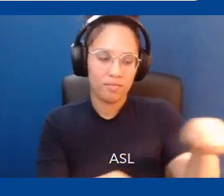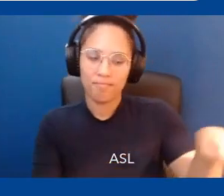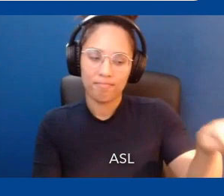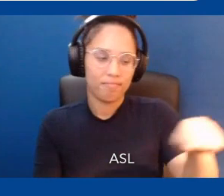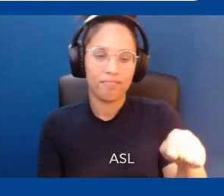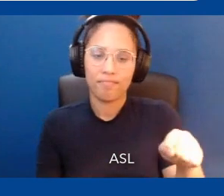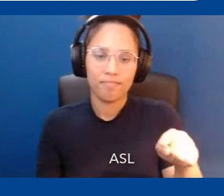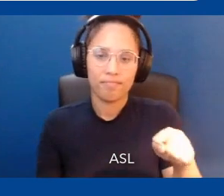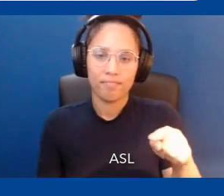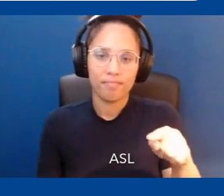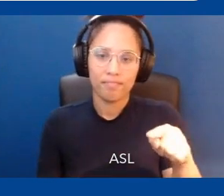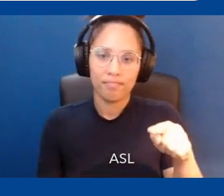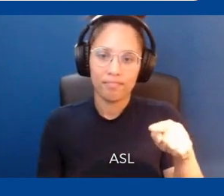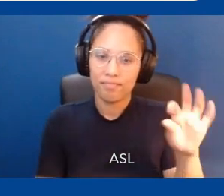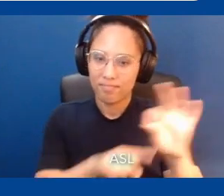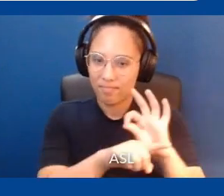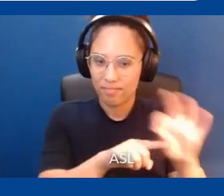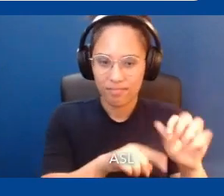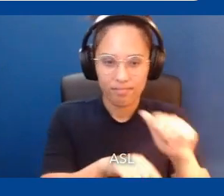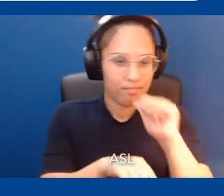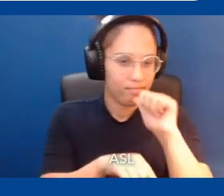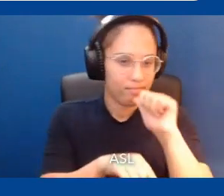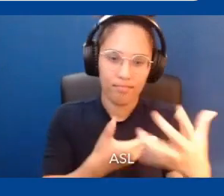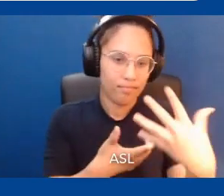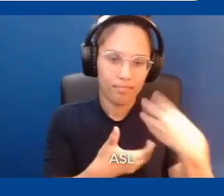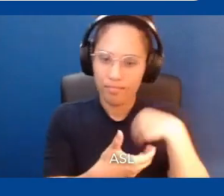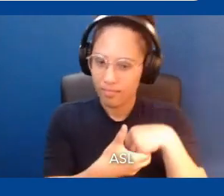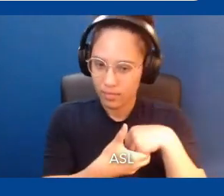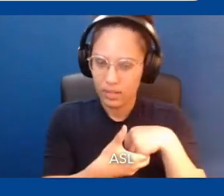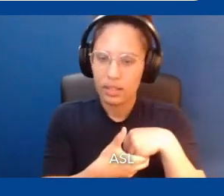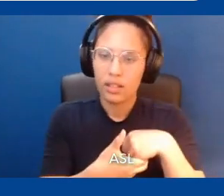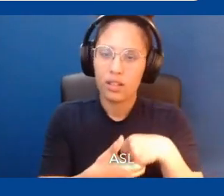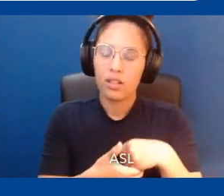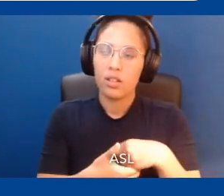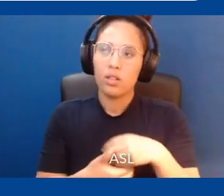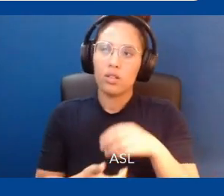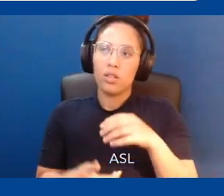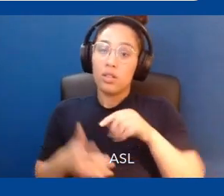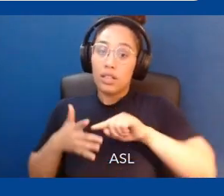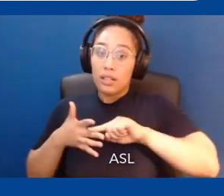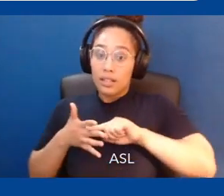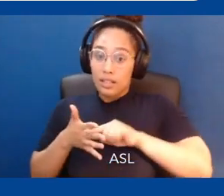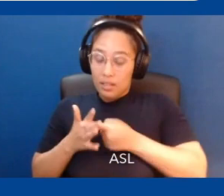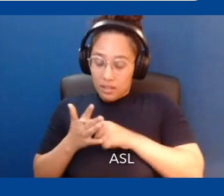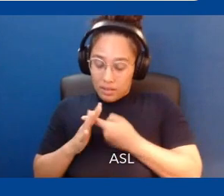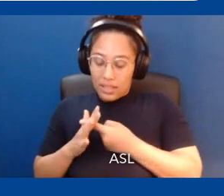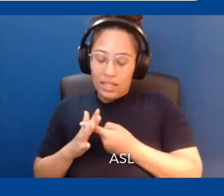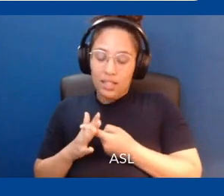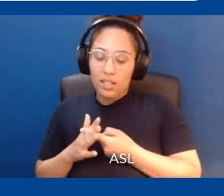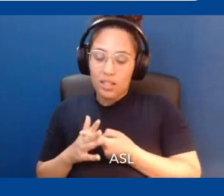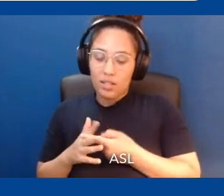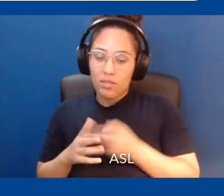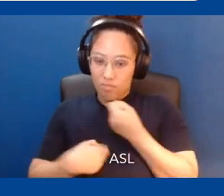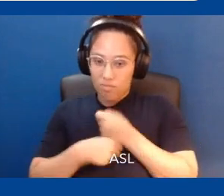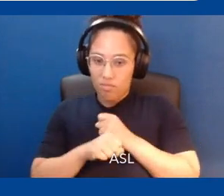like functioning. So at the beginning, it was very difficult for me to deal with